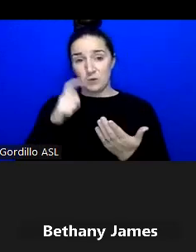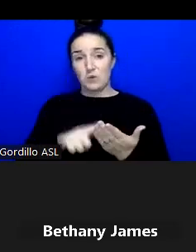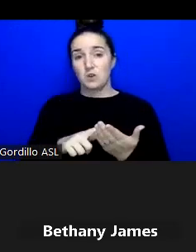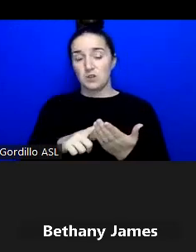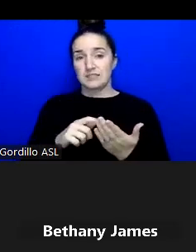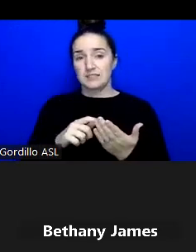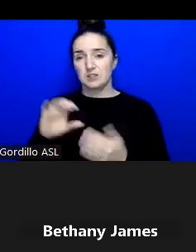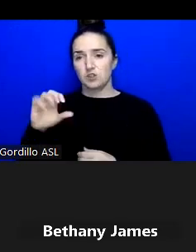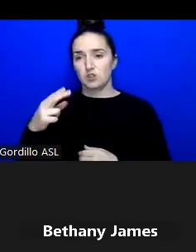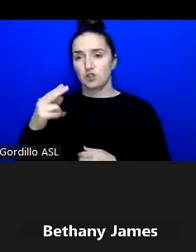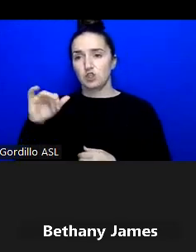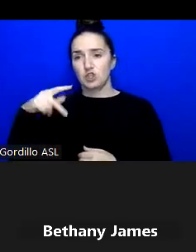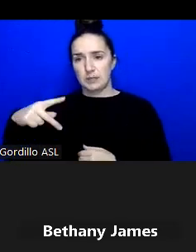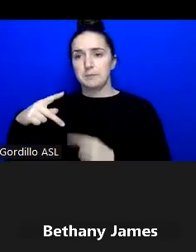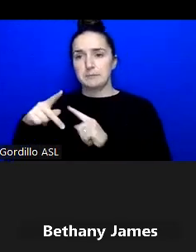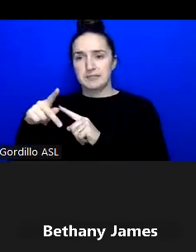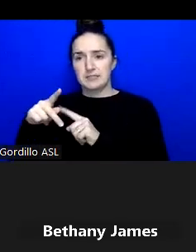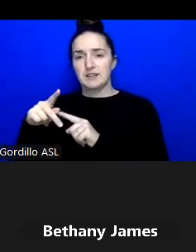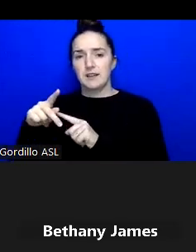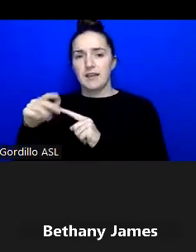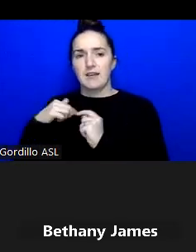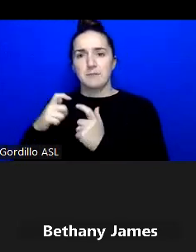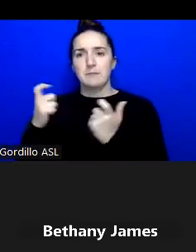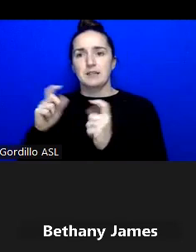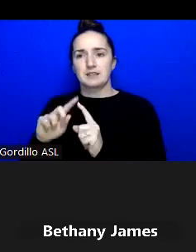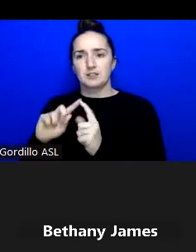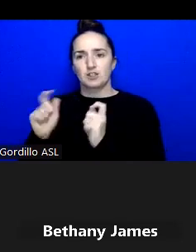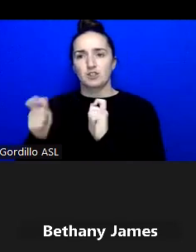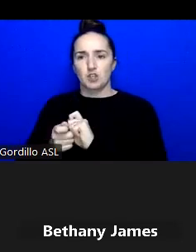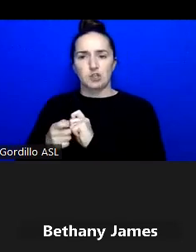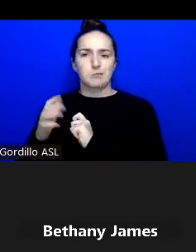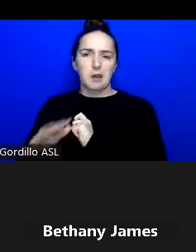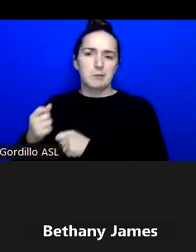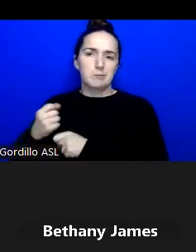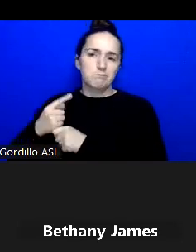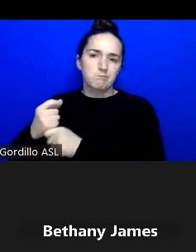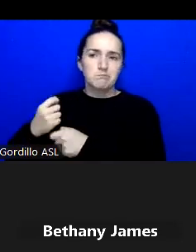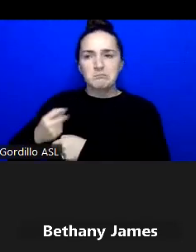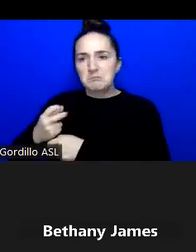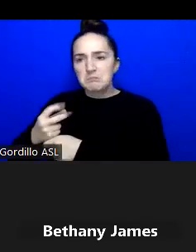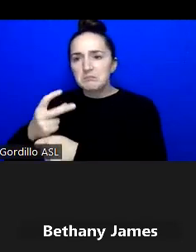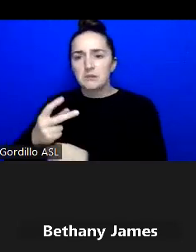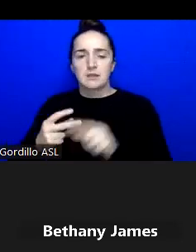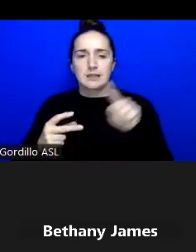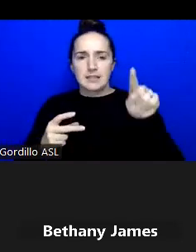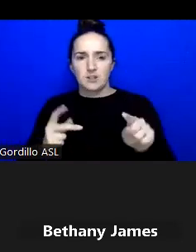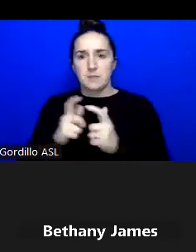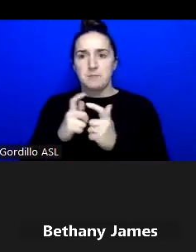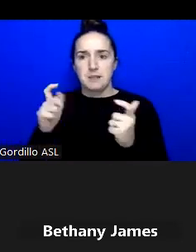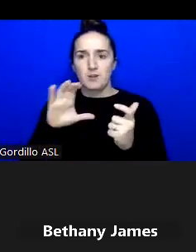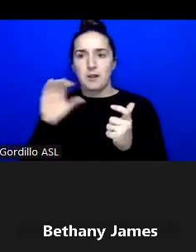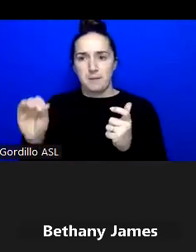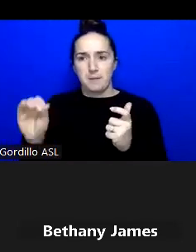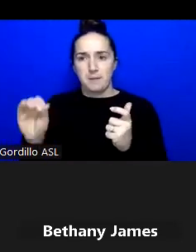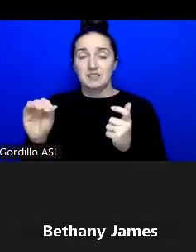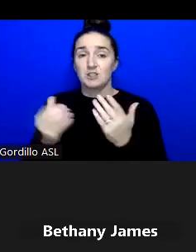chips. I have just touched on a few of these are the major manufacturers and some of the new technology that they have brought out over like the last